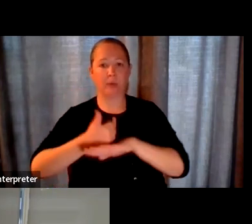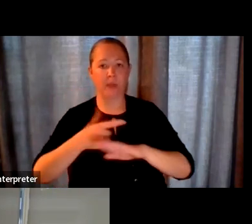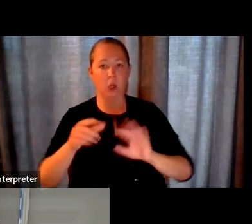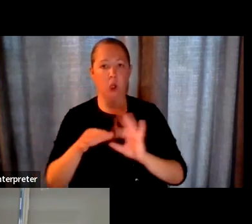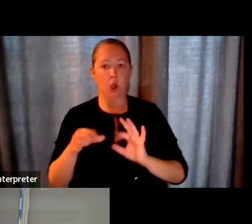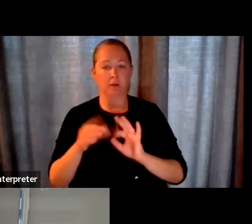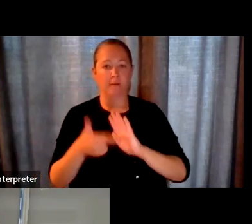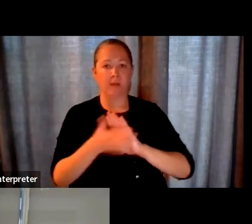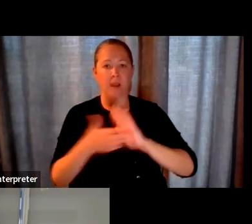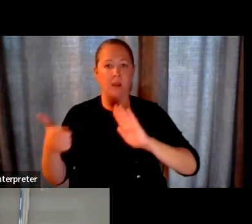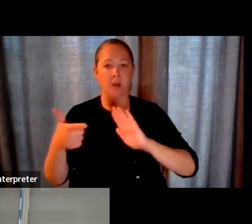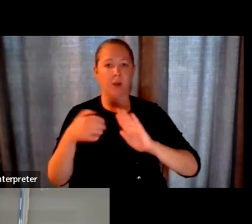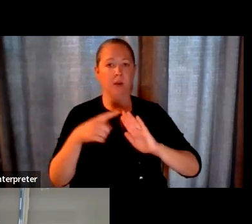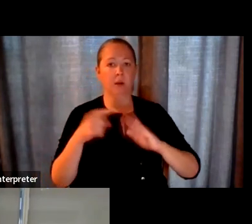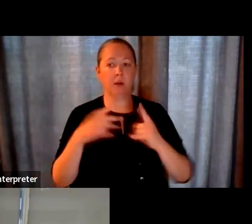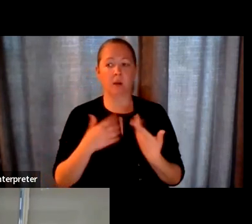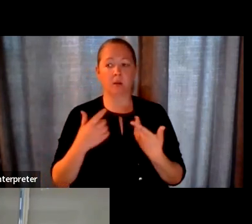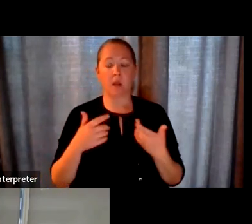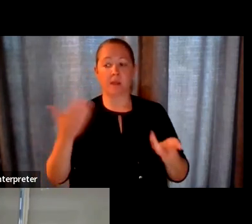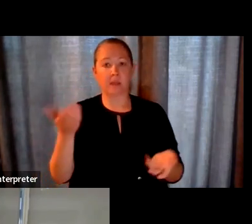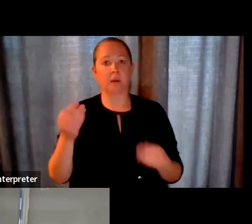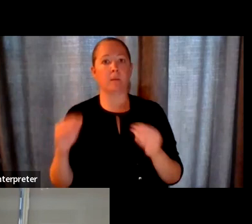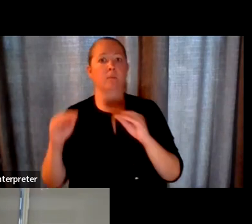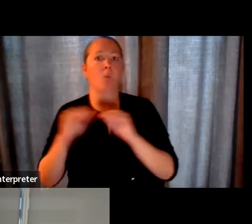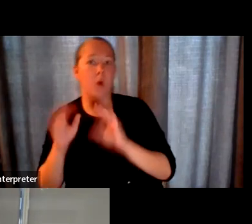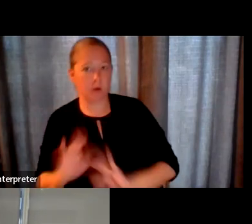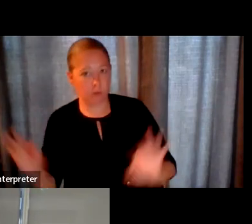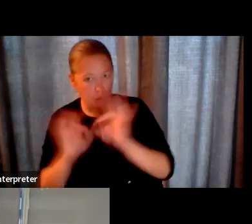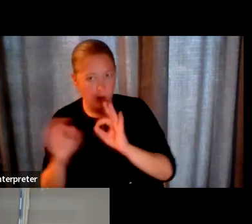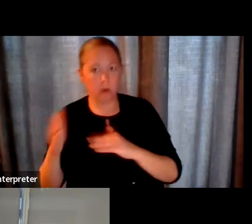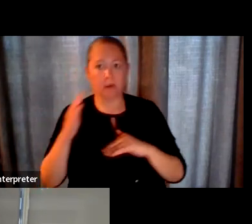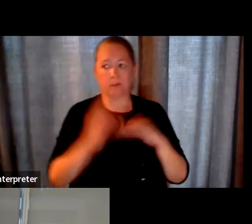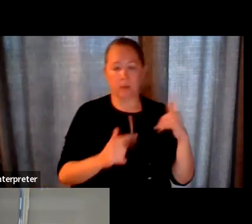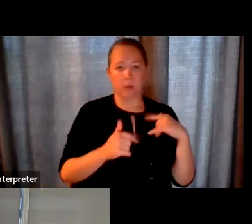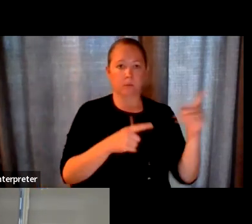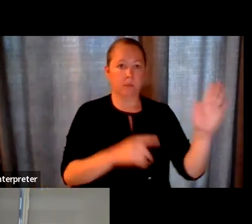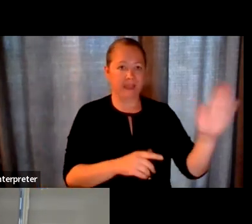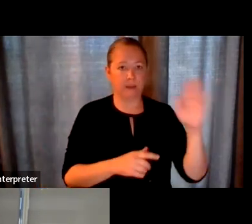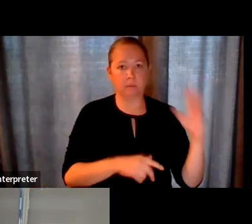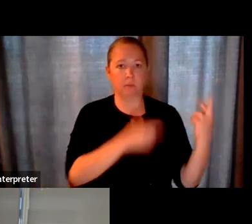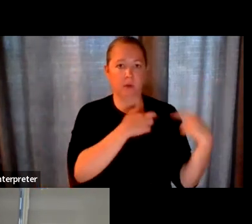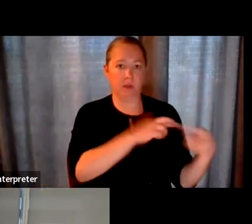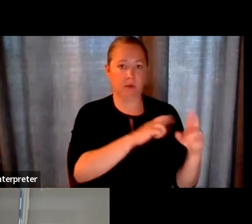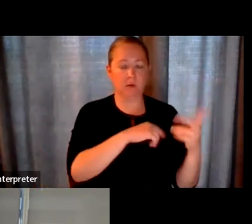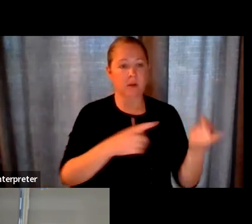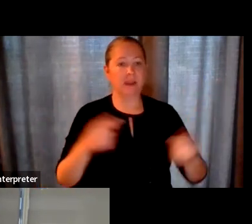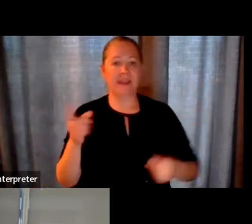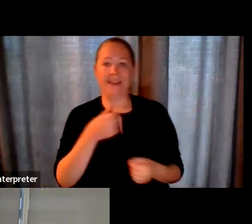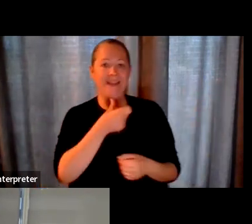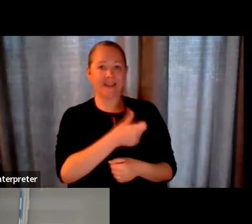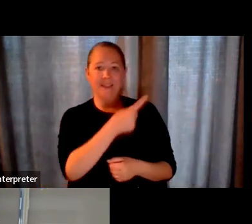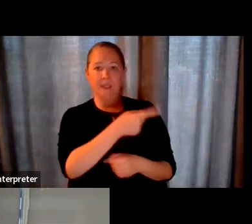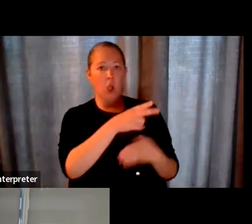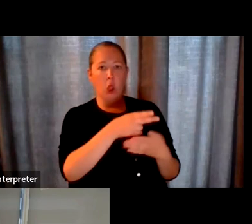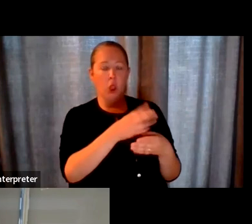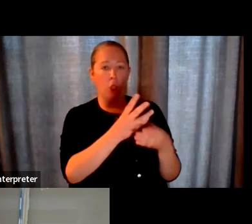Kennedy's interest in praying at the 50-yard line at the end of games with students. He doesn't lose all of his constitutional rights at work,